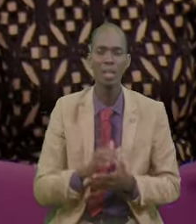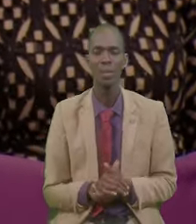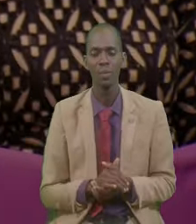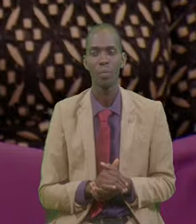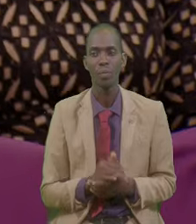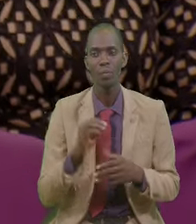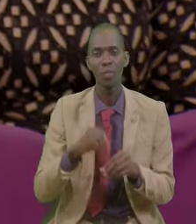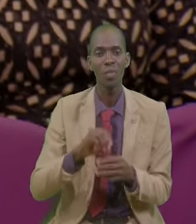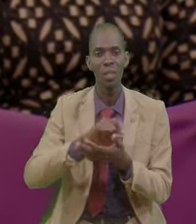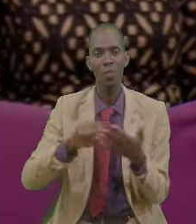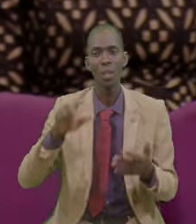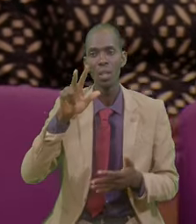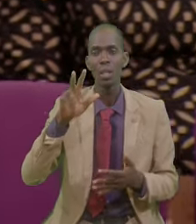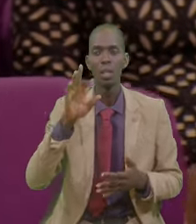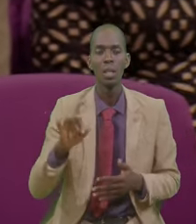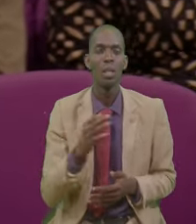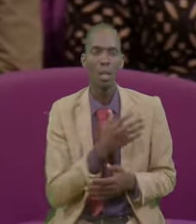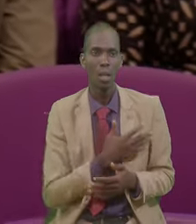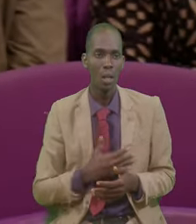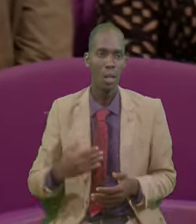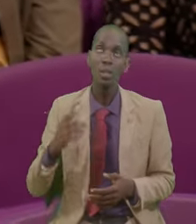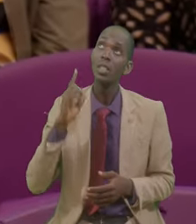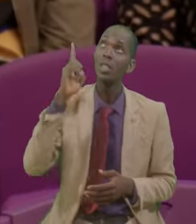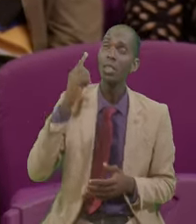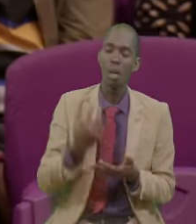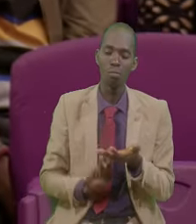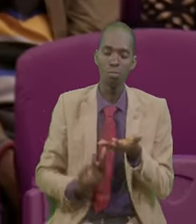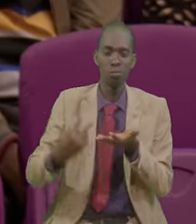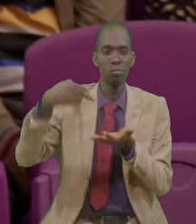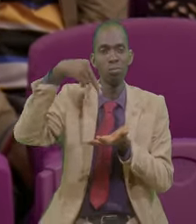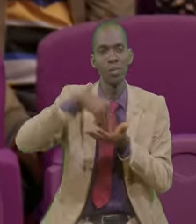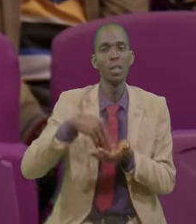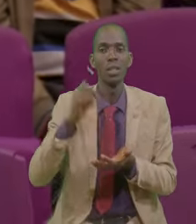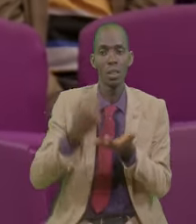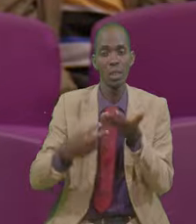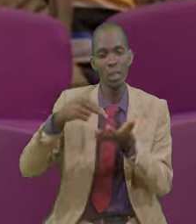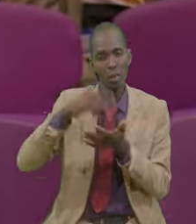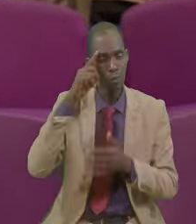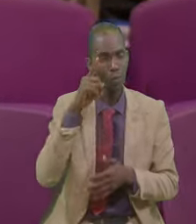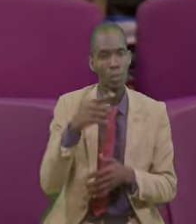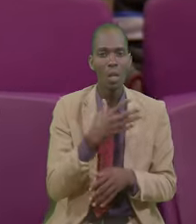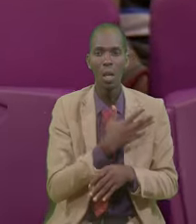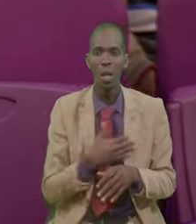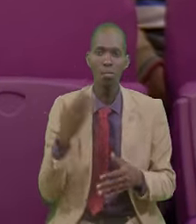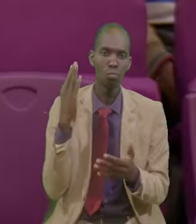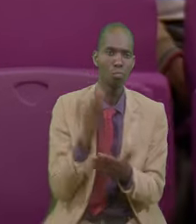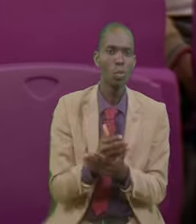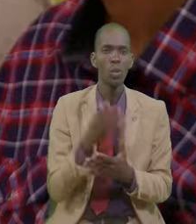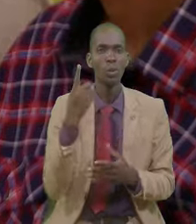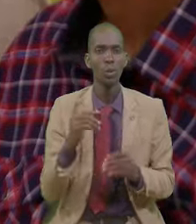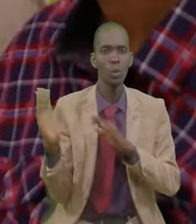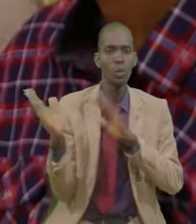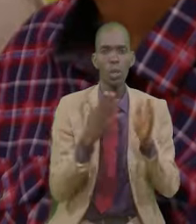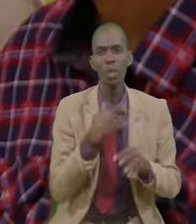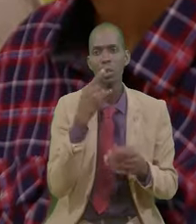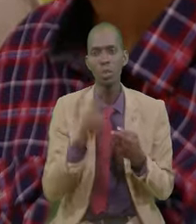verse 39, and he arose, is arising for you. And he rebuked the wind, and he said unto the sea,